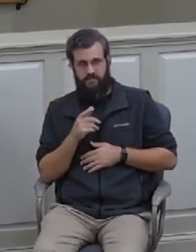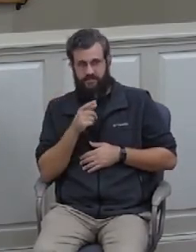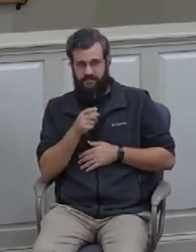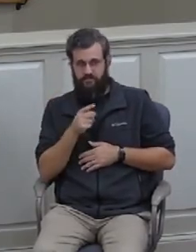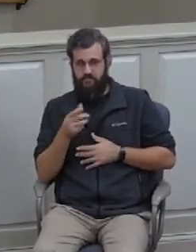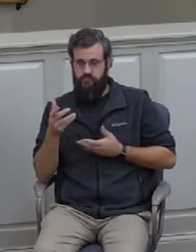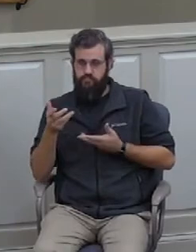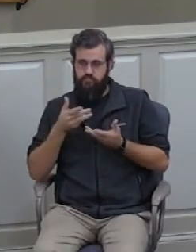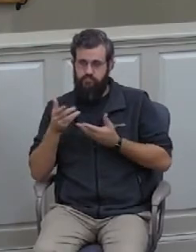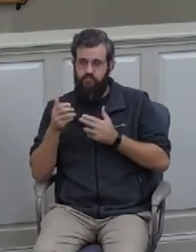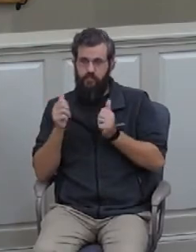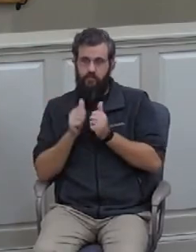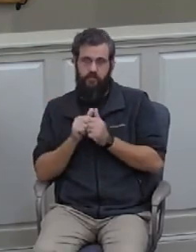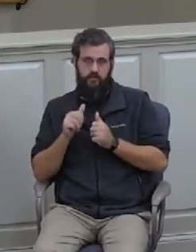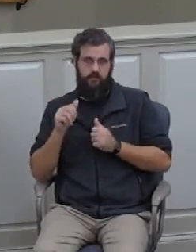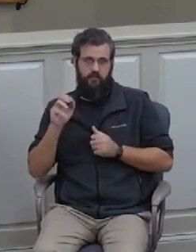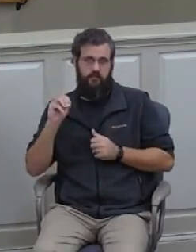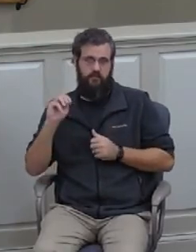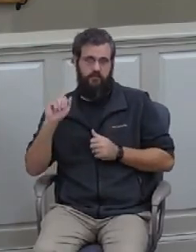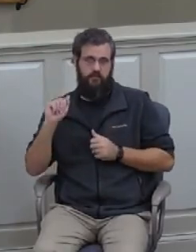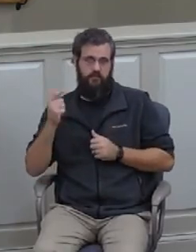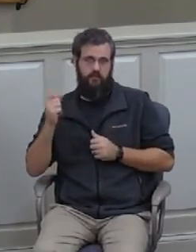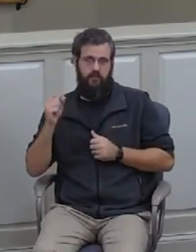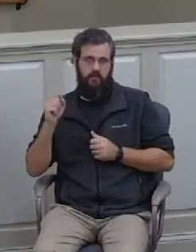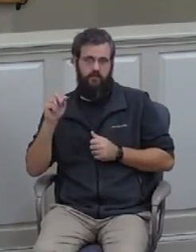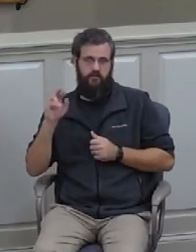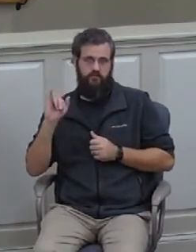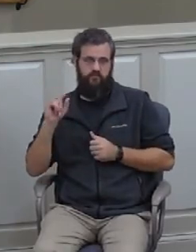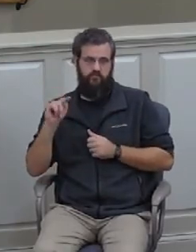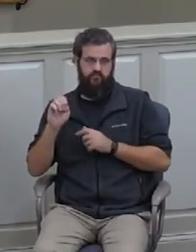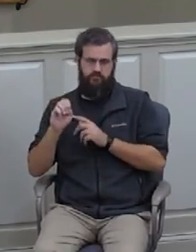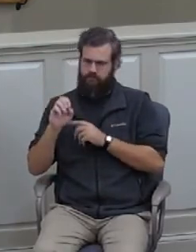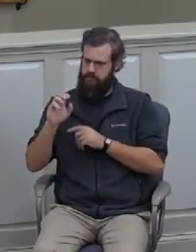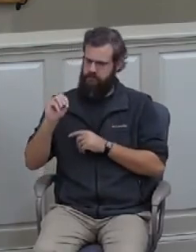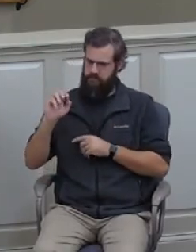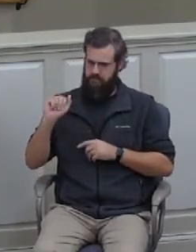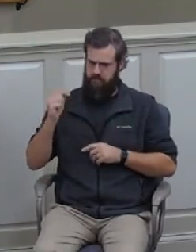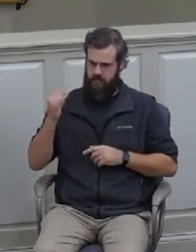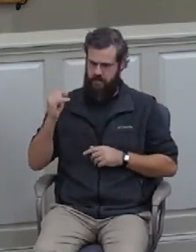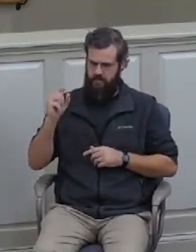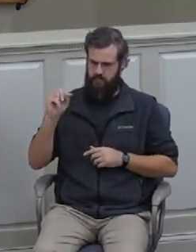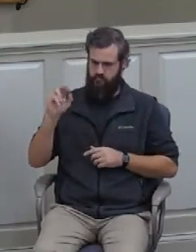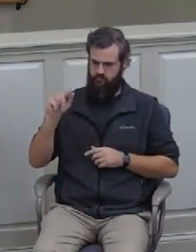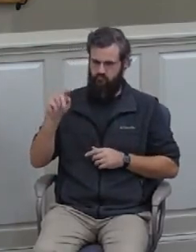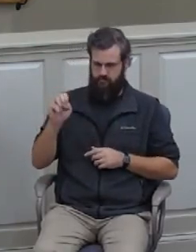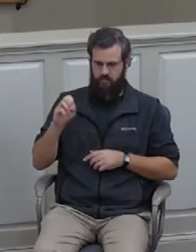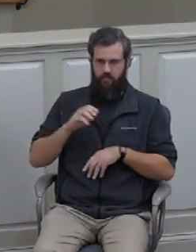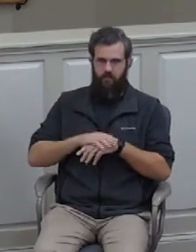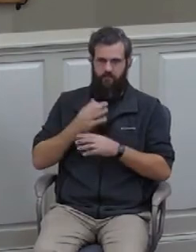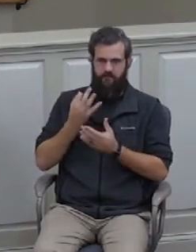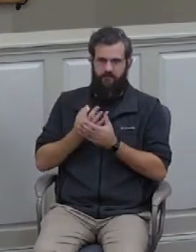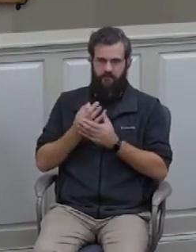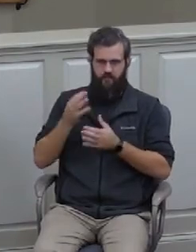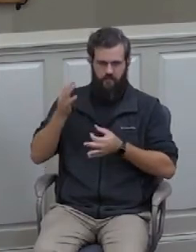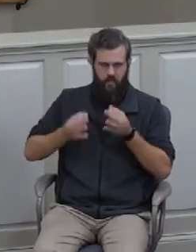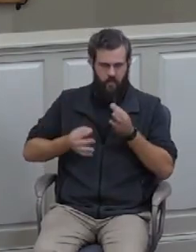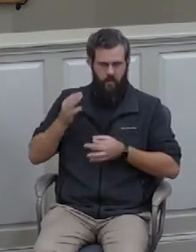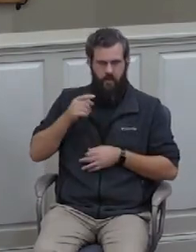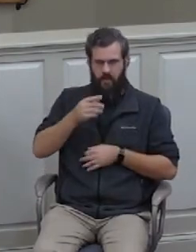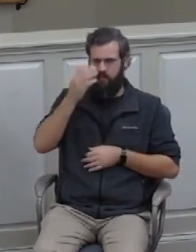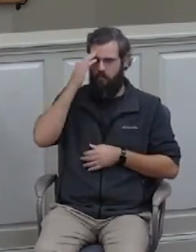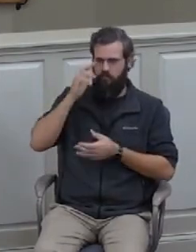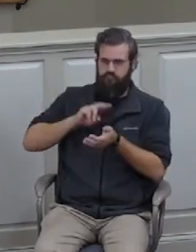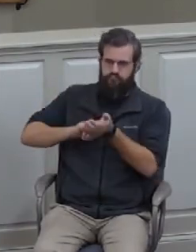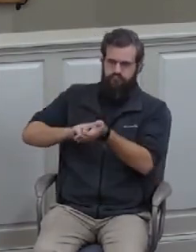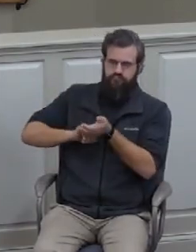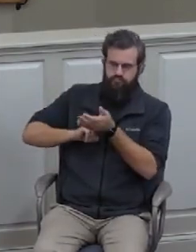interaction with magistrates on the fiscal court and a unique understanding of the pulse of that body that he